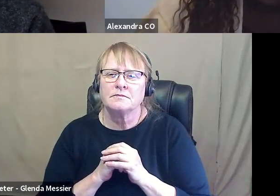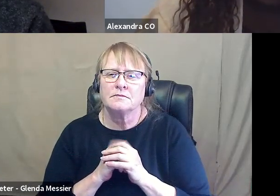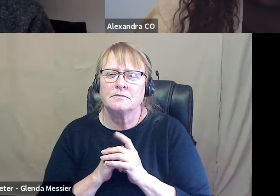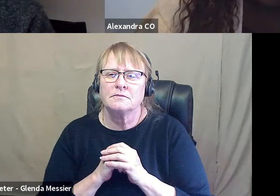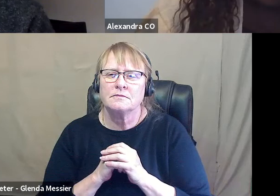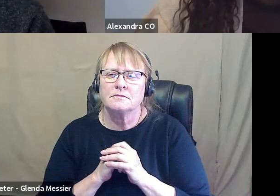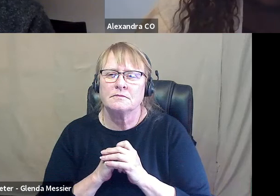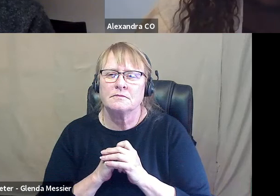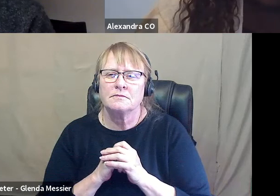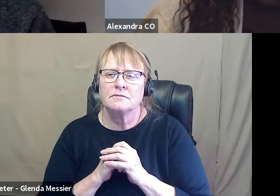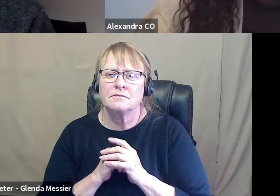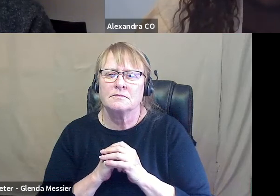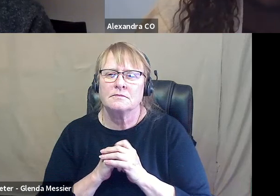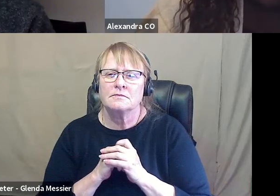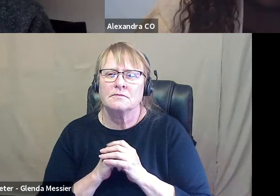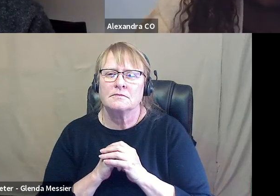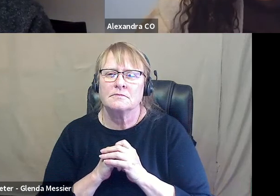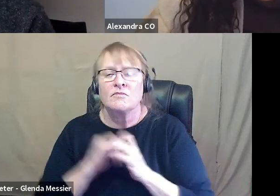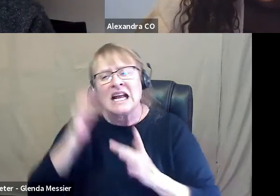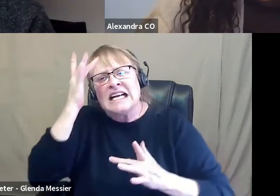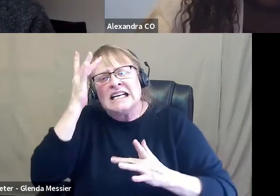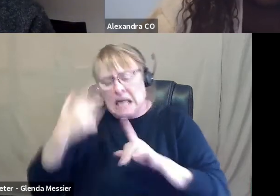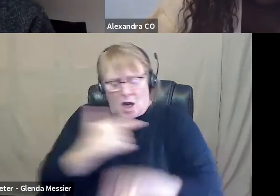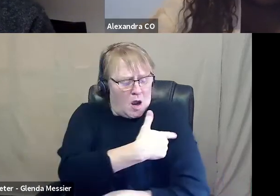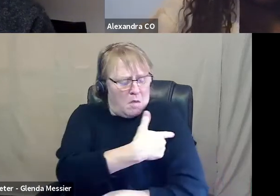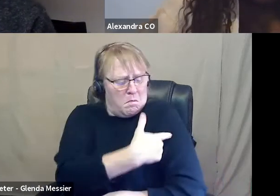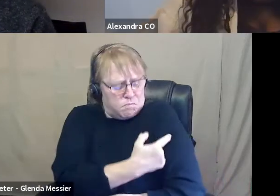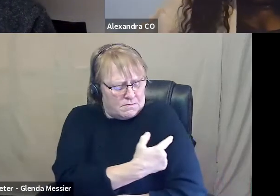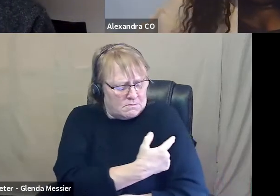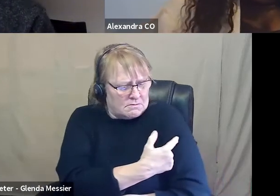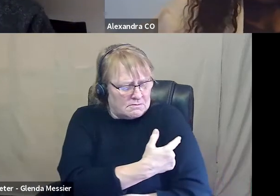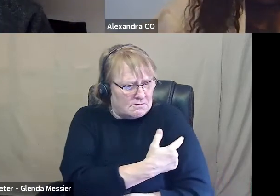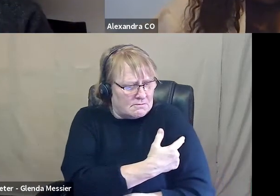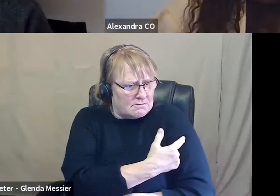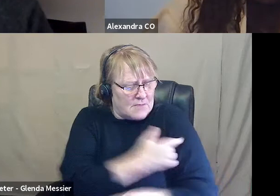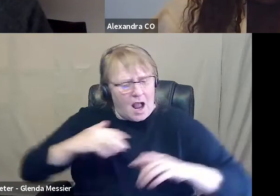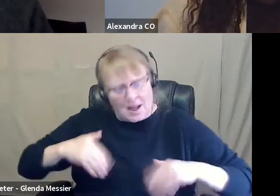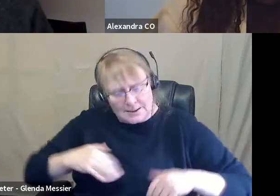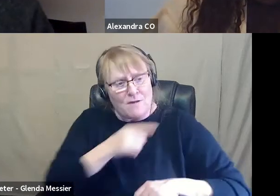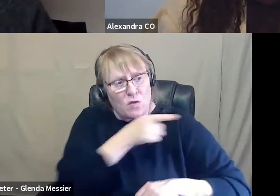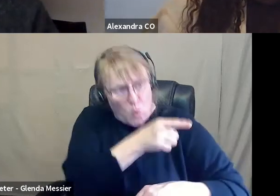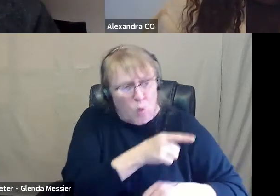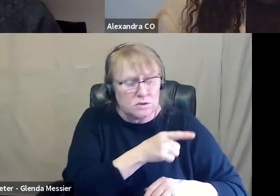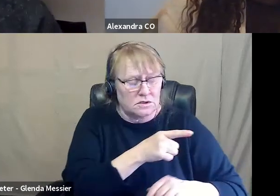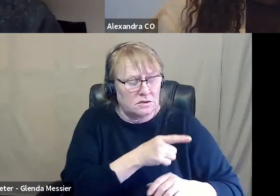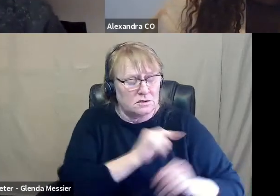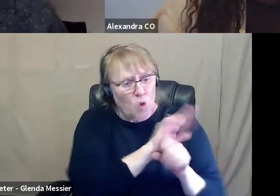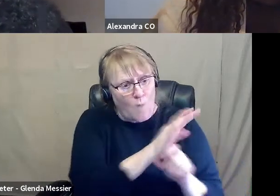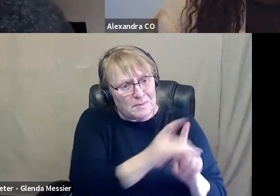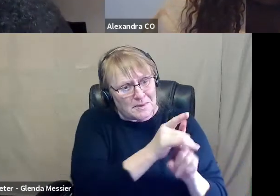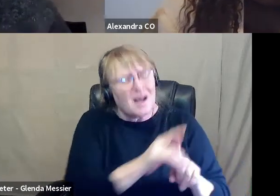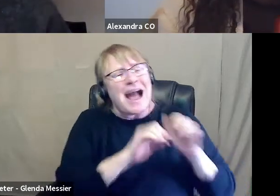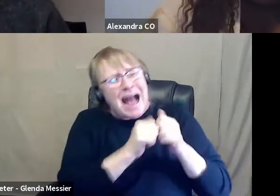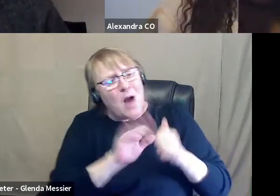to the vaccine and reducing the symptoms long haulers experience? Yeah, that's an excellent question. So there's been